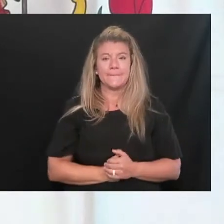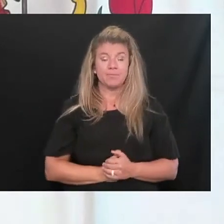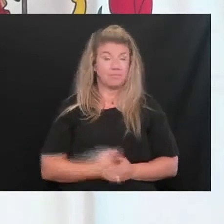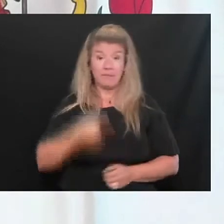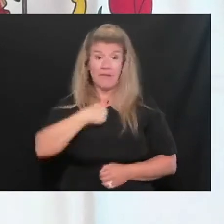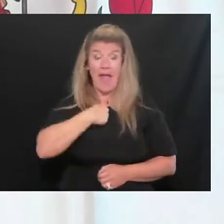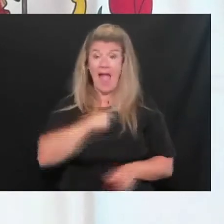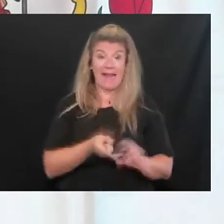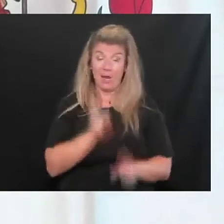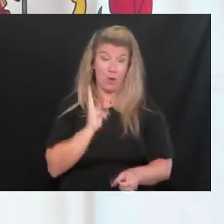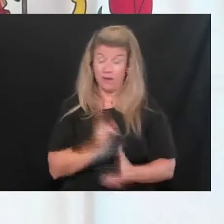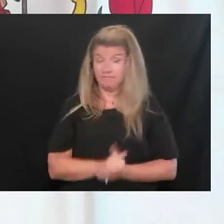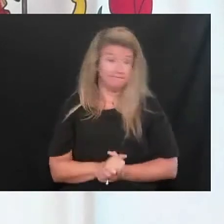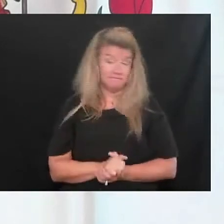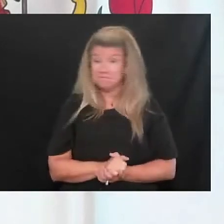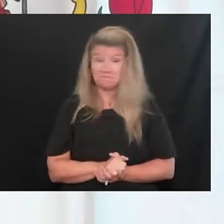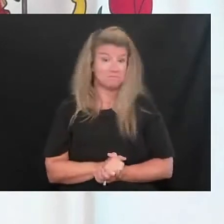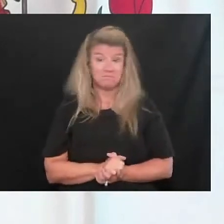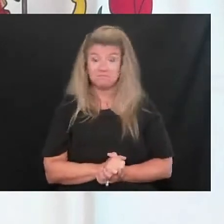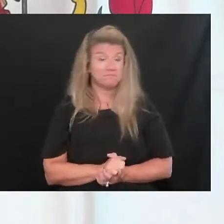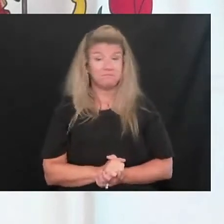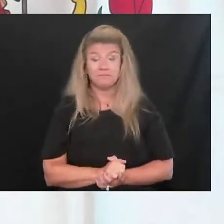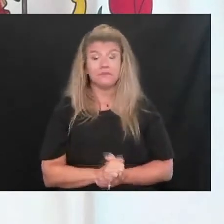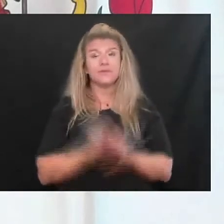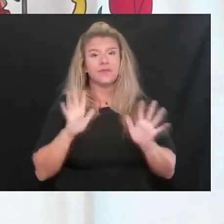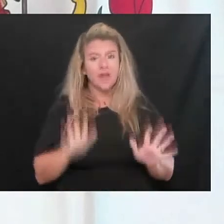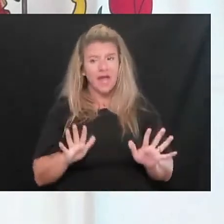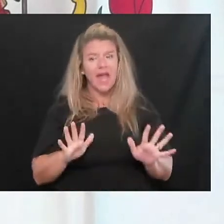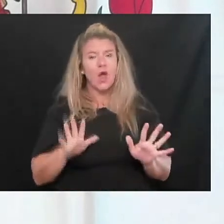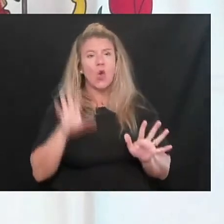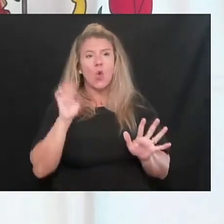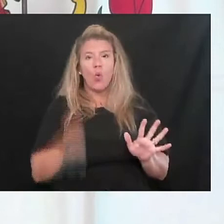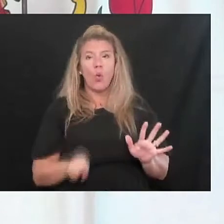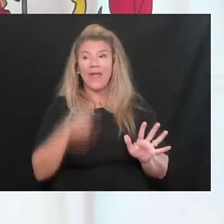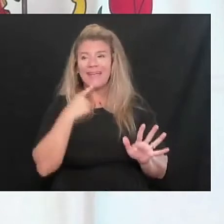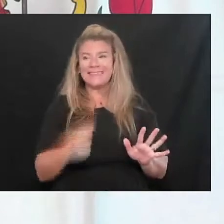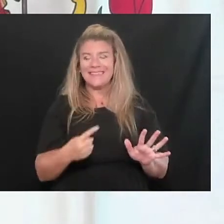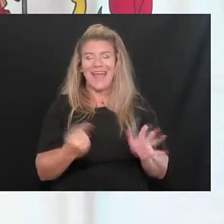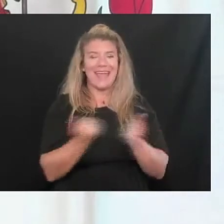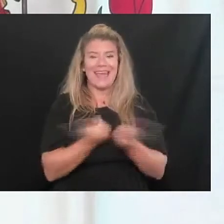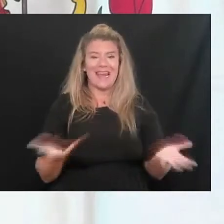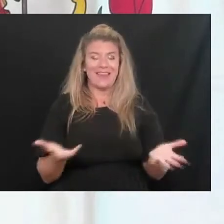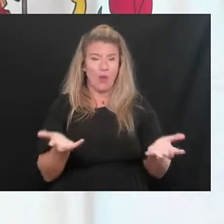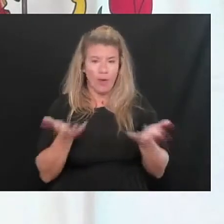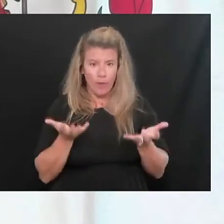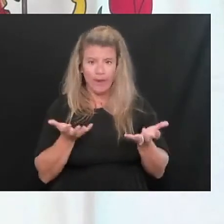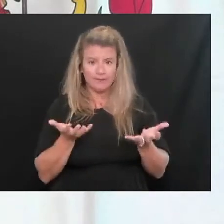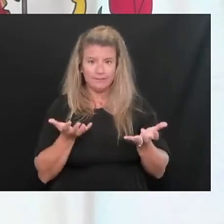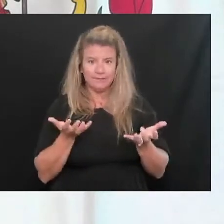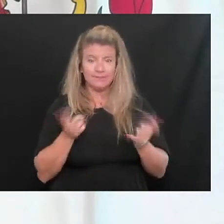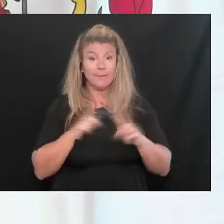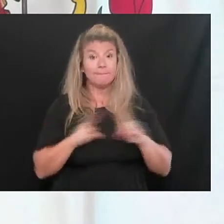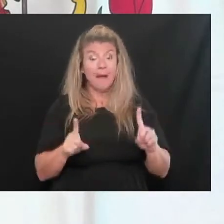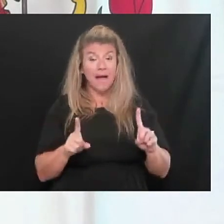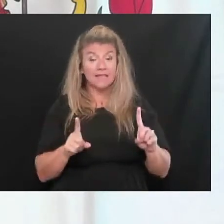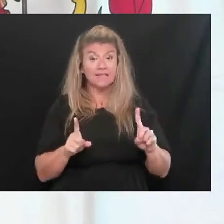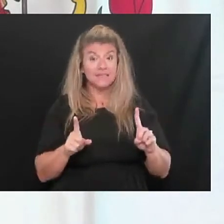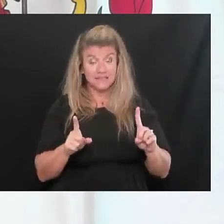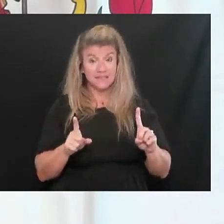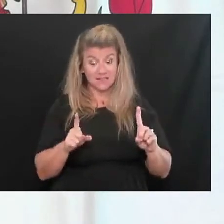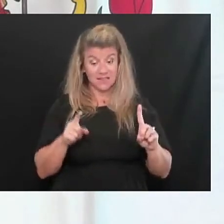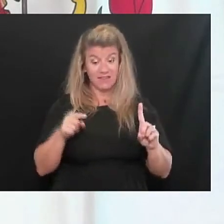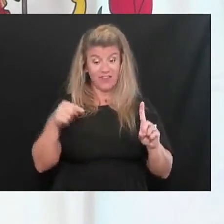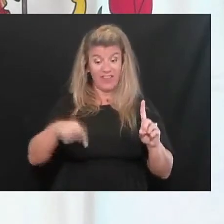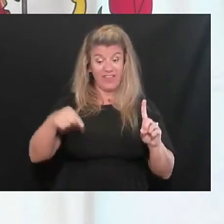quit. Now, David, we can say anything we want. But in this one, and this was